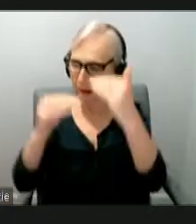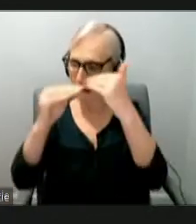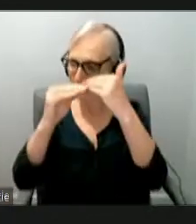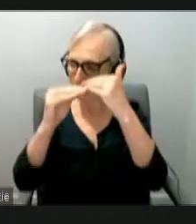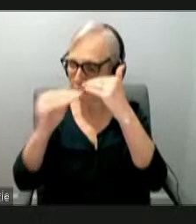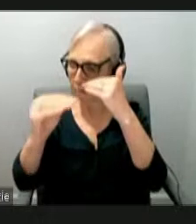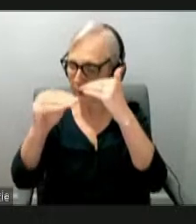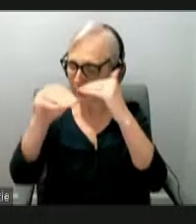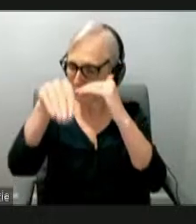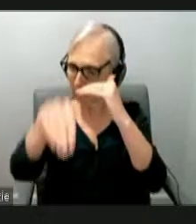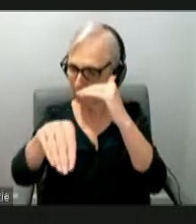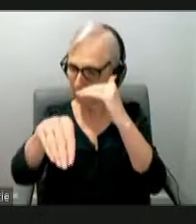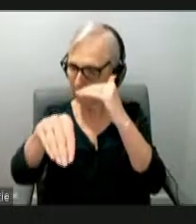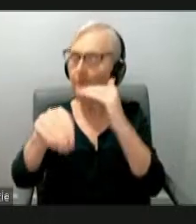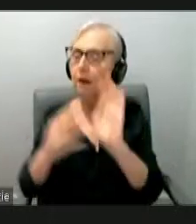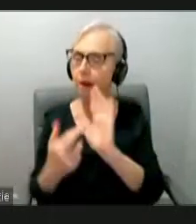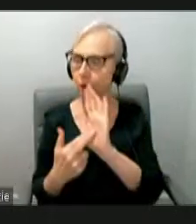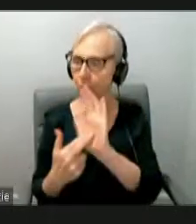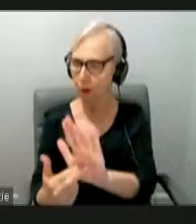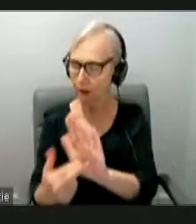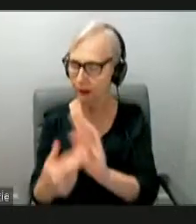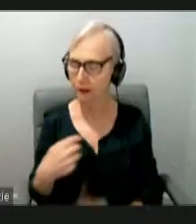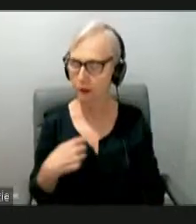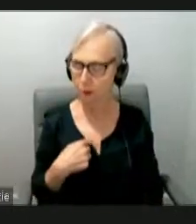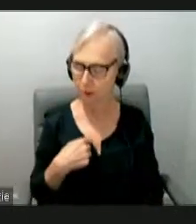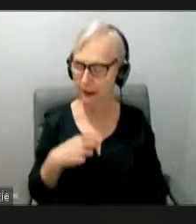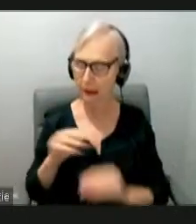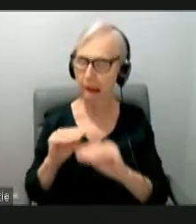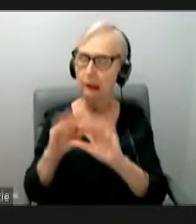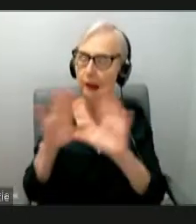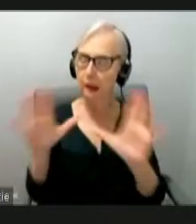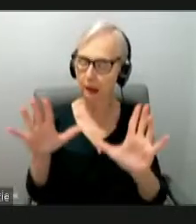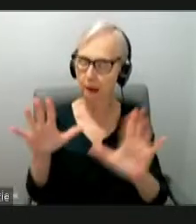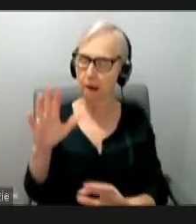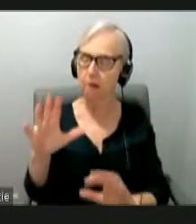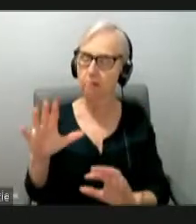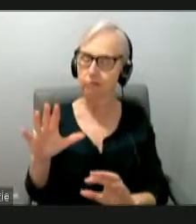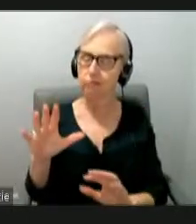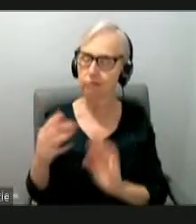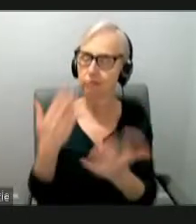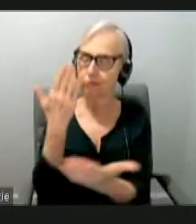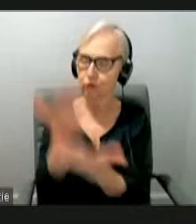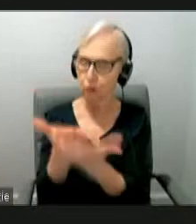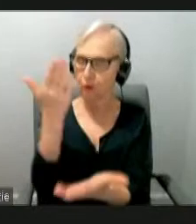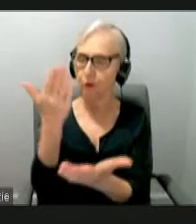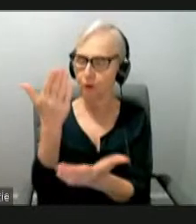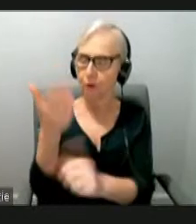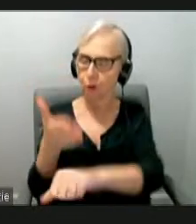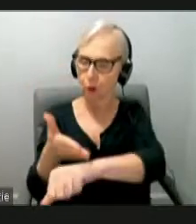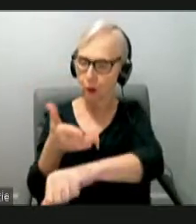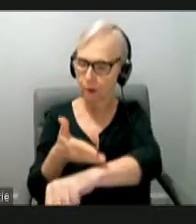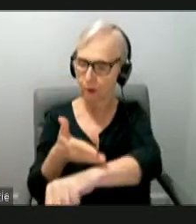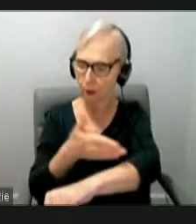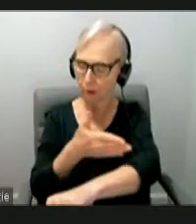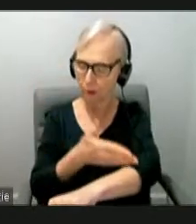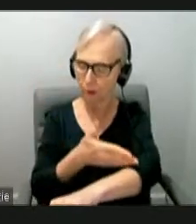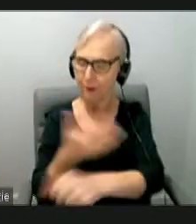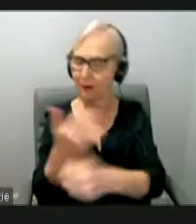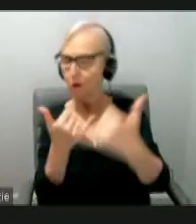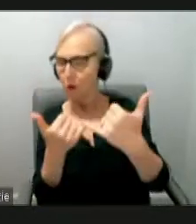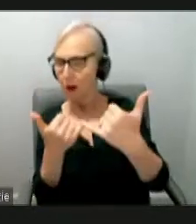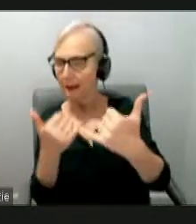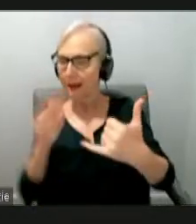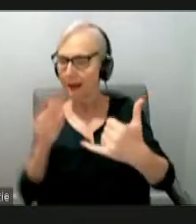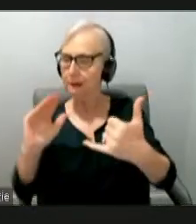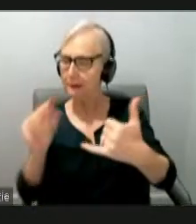to decrease, that will represent to me a clear indication that things are starting to improve here. But at this point, we are continuing to at least see a